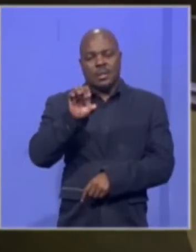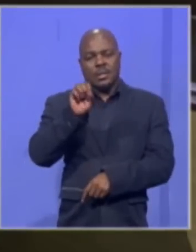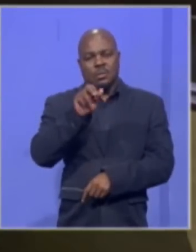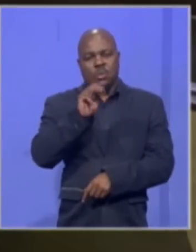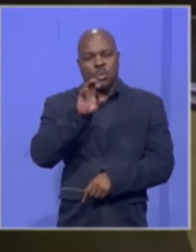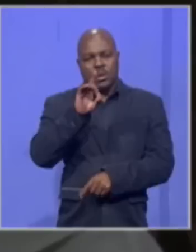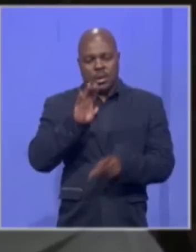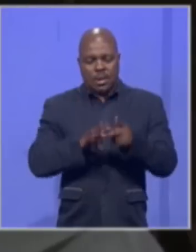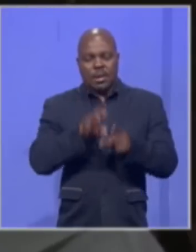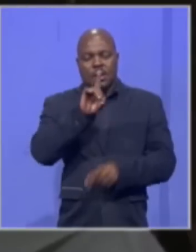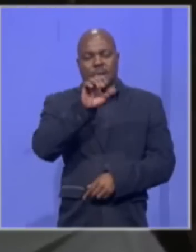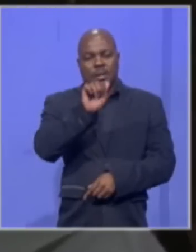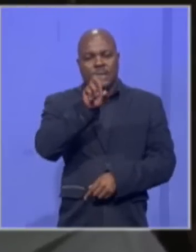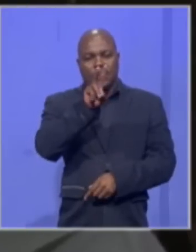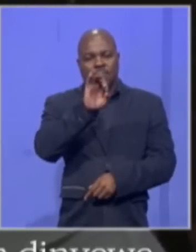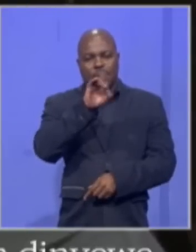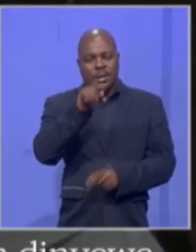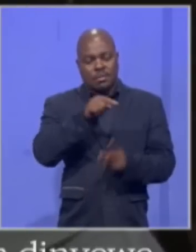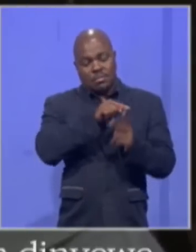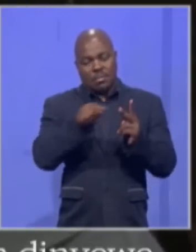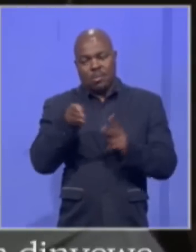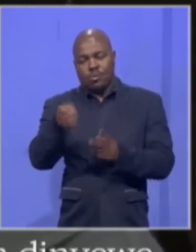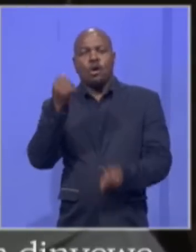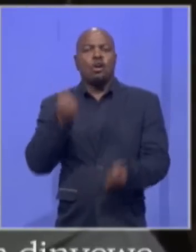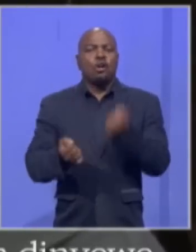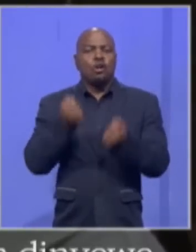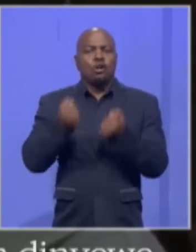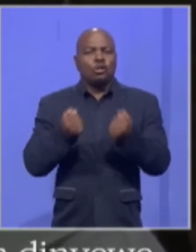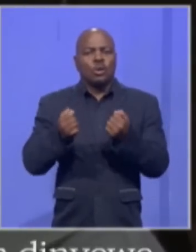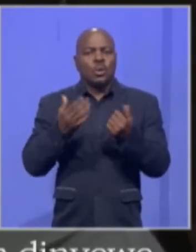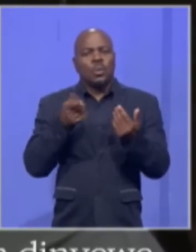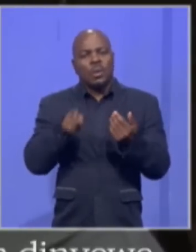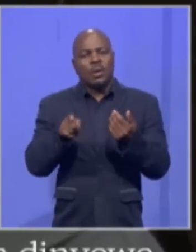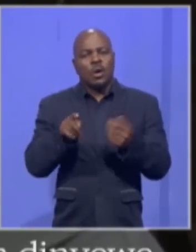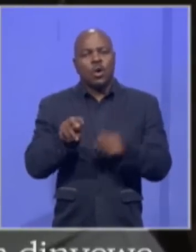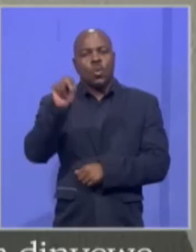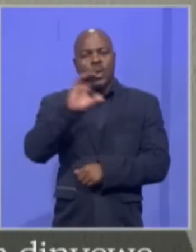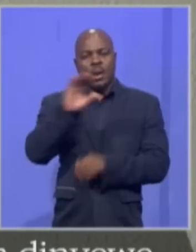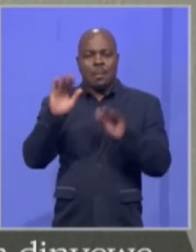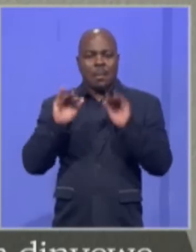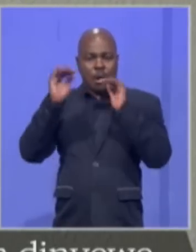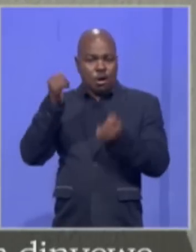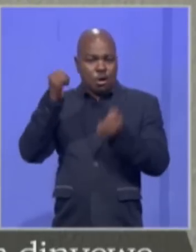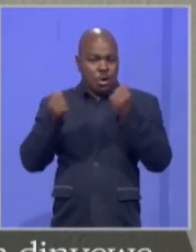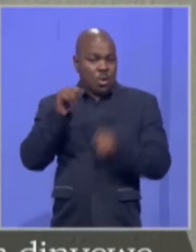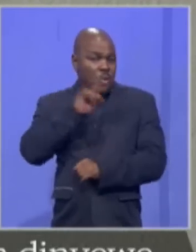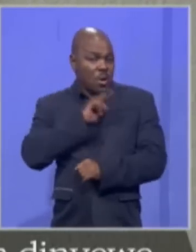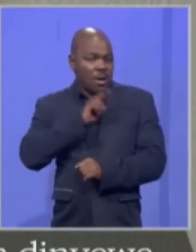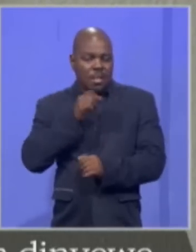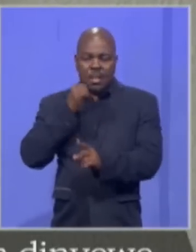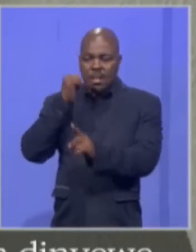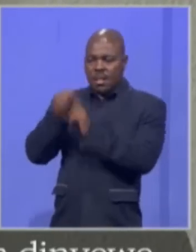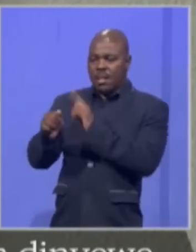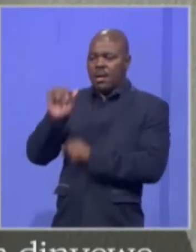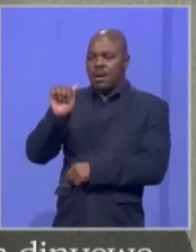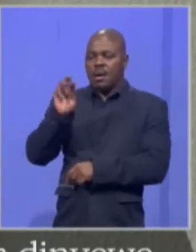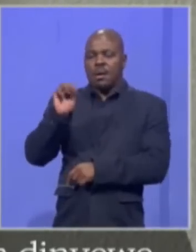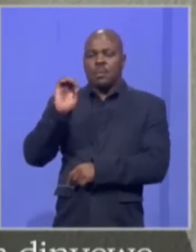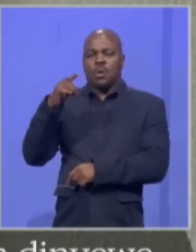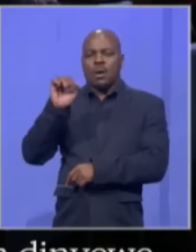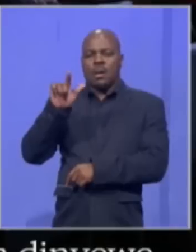David Kangombe ba hlahile ha kgutshwanyane lekgotleng le phameng la dinyewe la Northern Cape ka qoso ya polao ya Amogelang a Segai